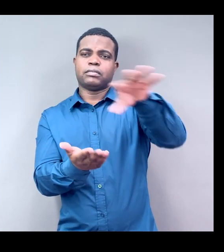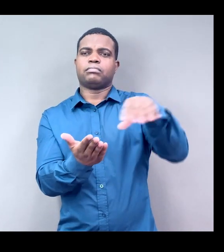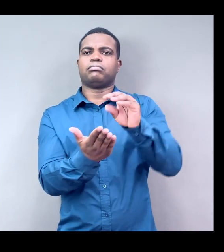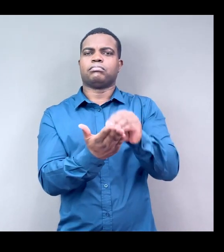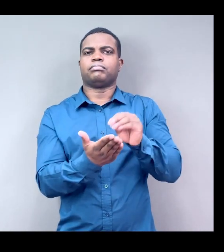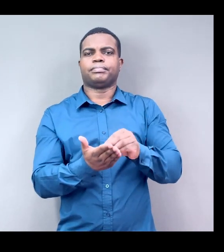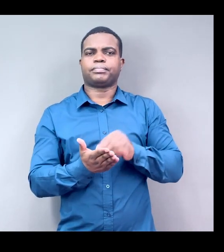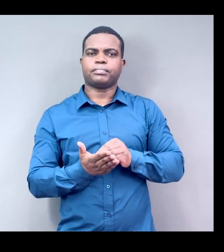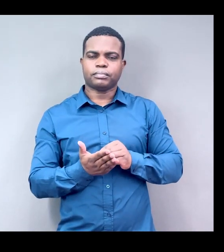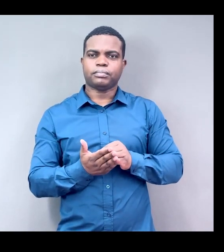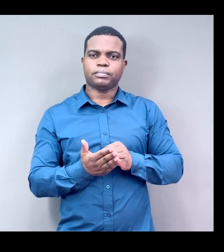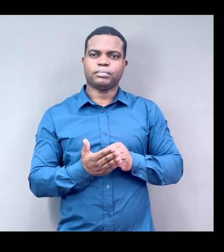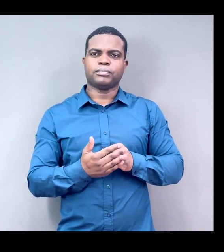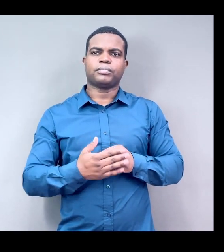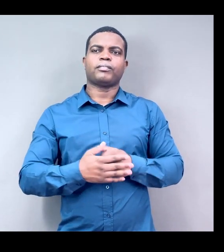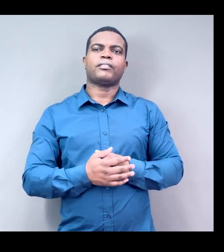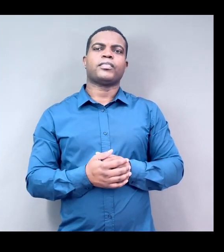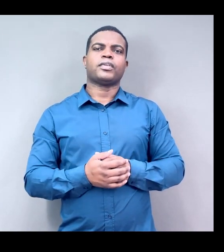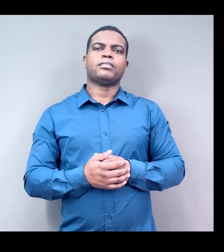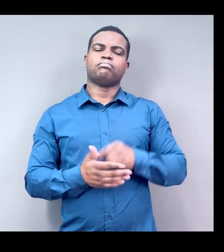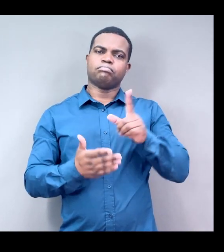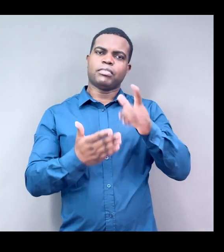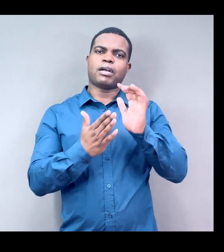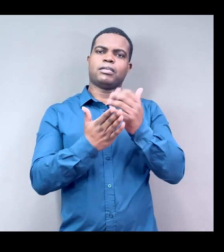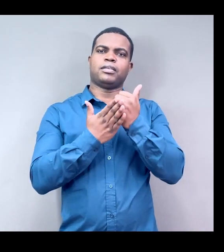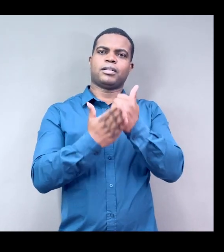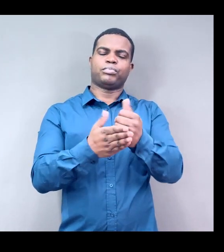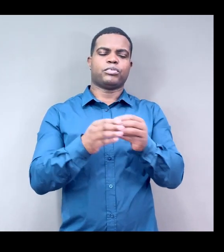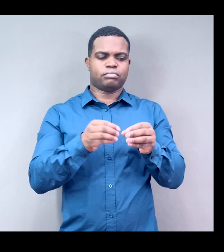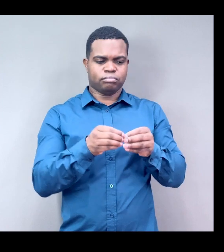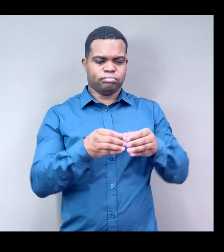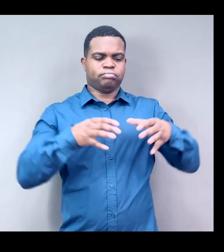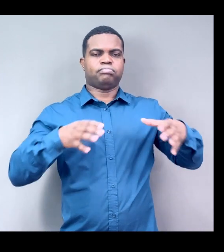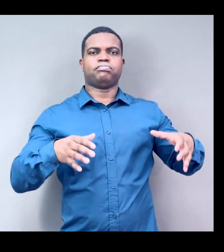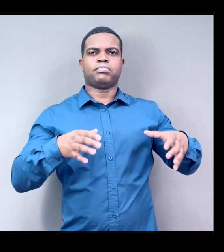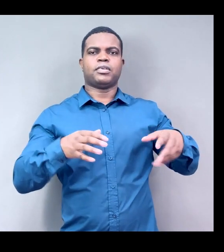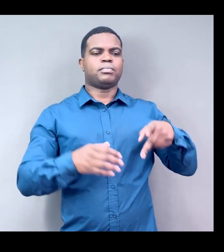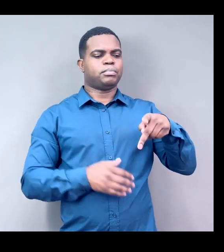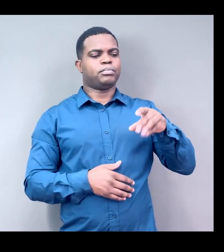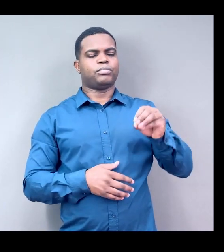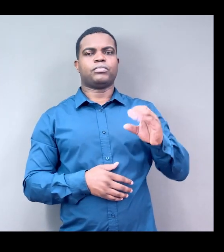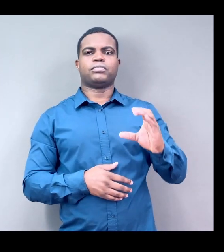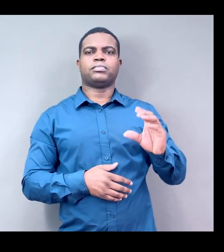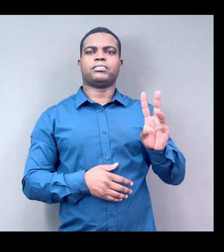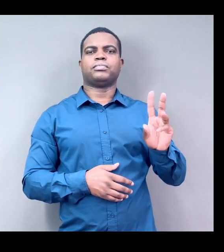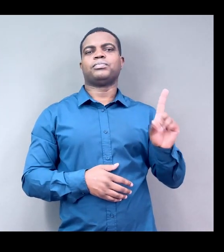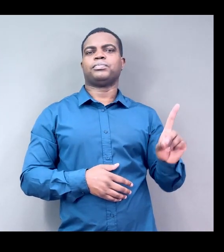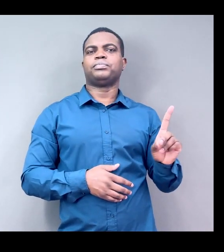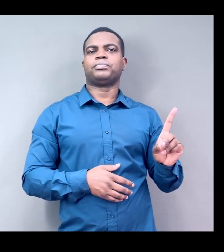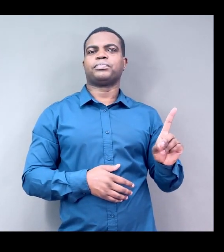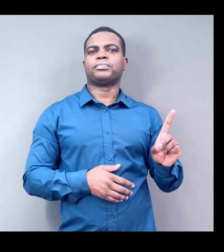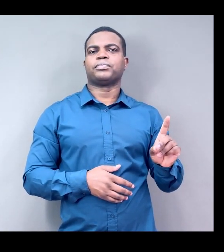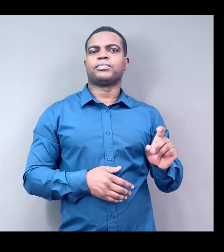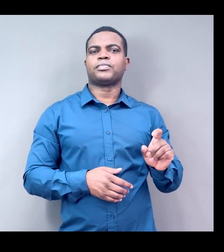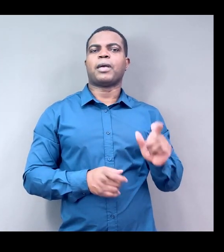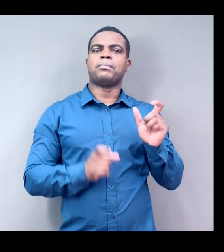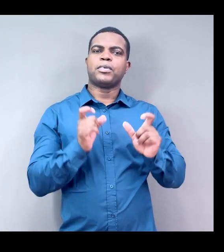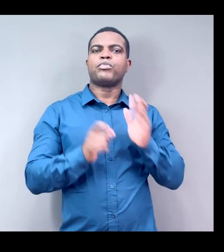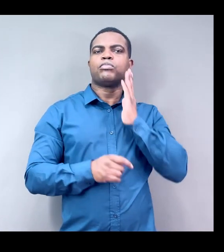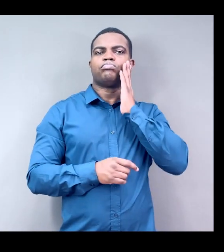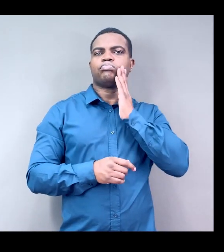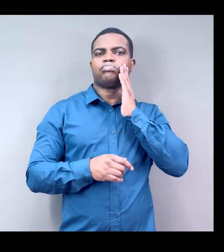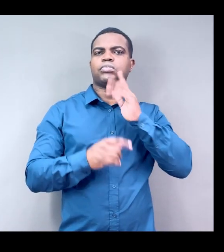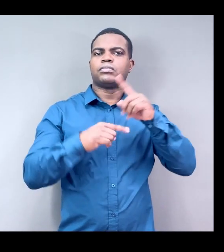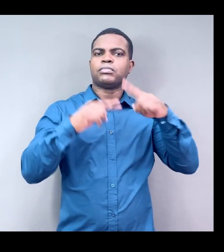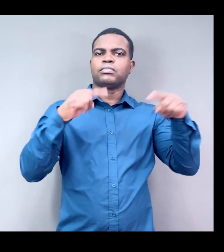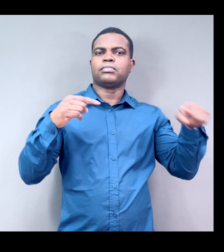comprehensive database could be one of the actionable steps that would lead to the increase in the number of